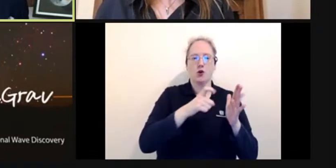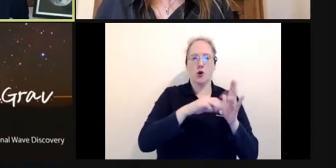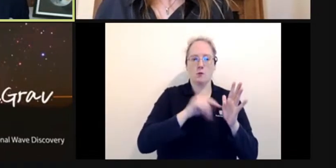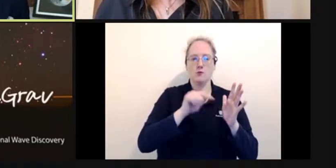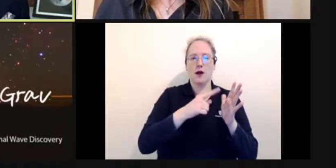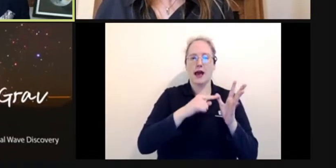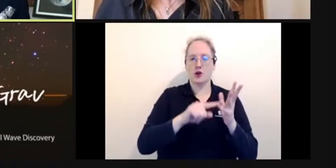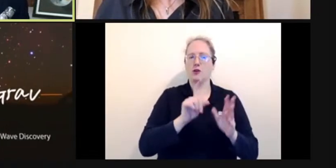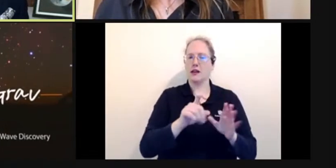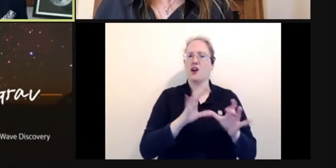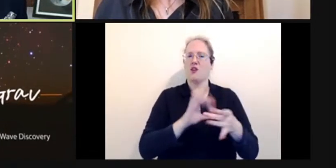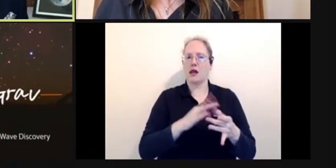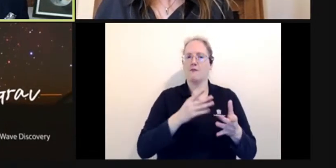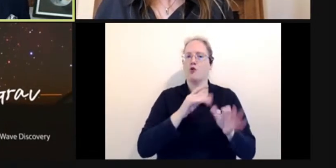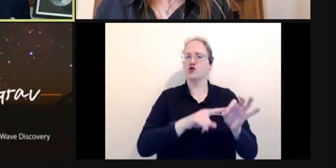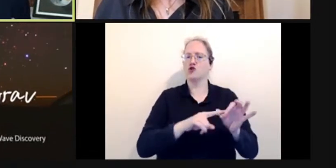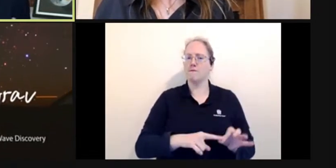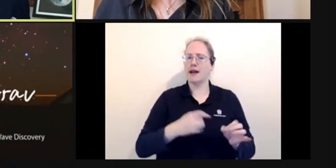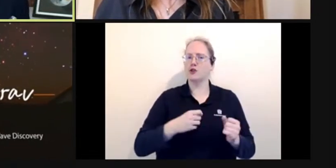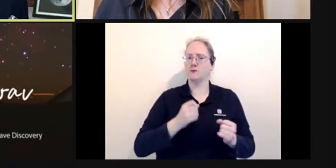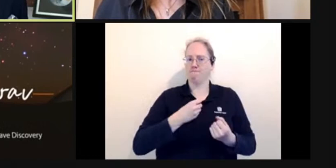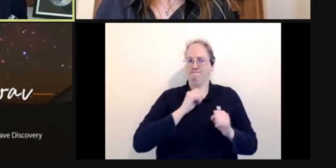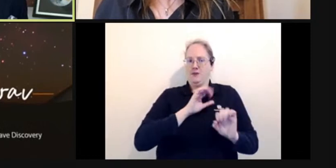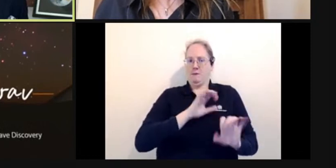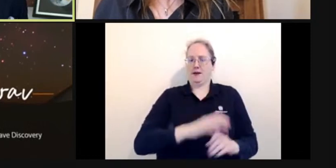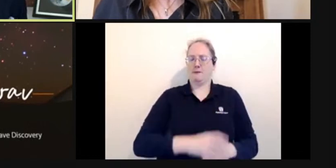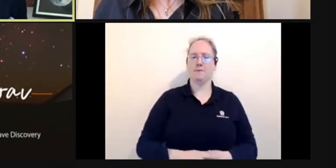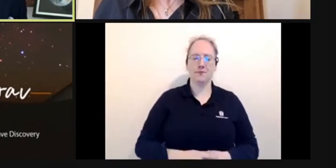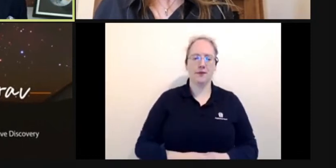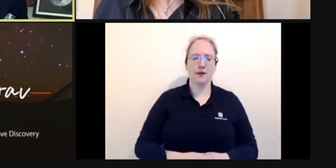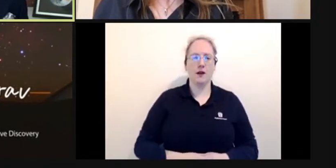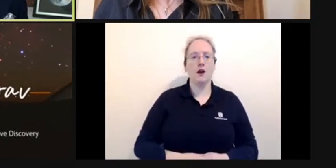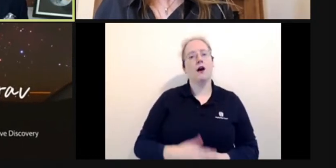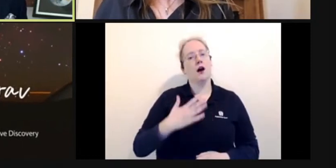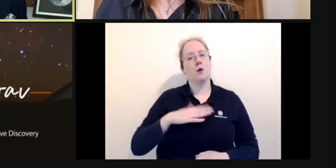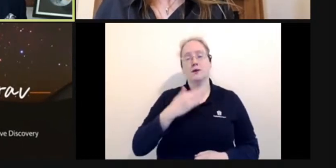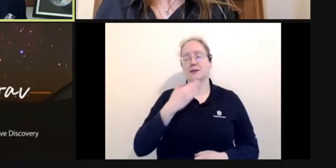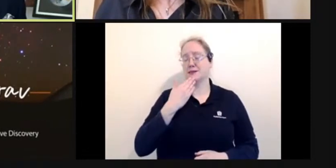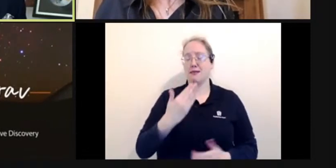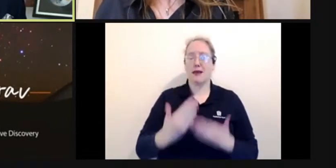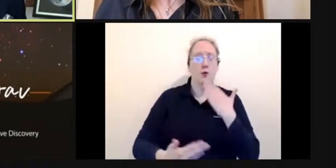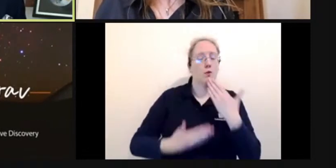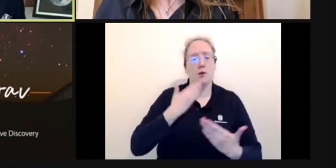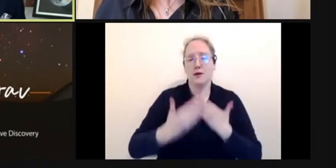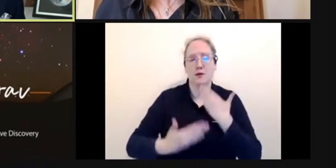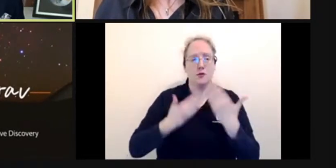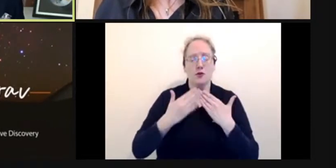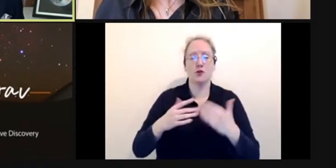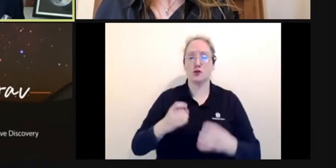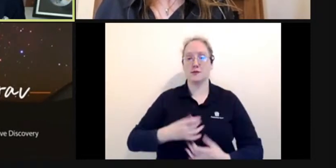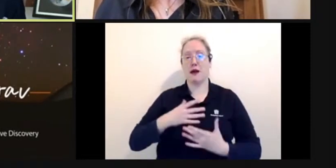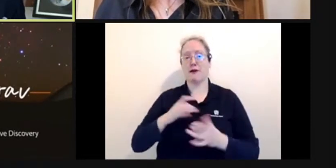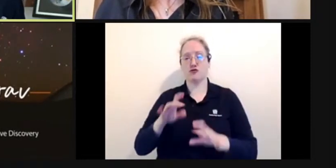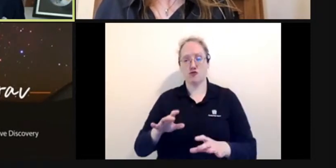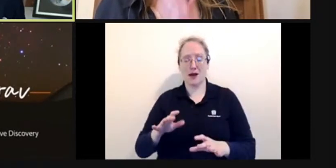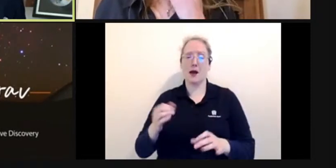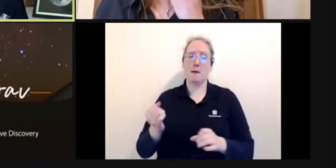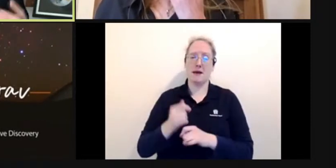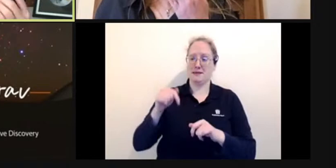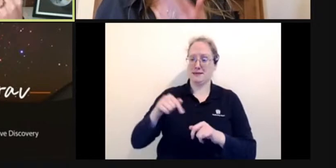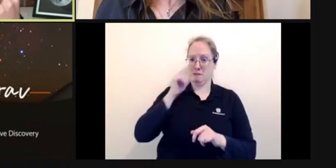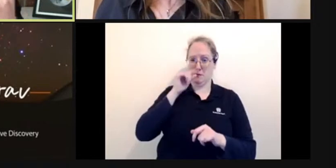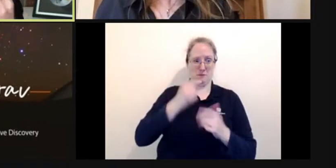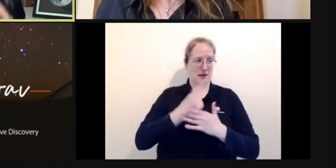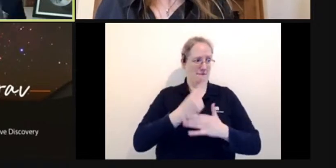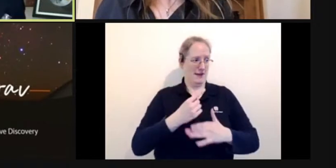to thank, huge thanks to Inspiring Australia for making the National Science Week possible, giving us the grant to run this event,